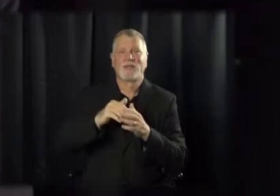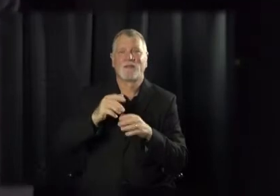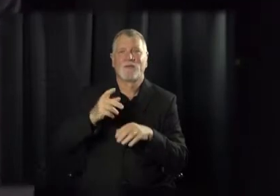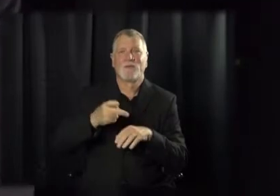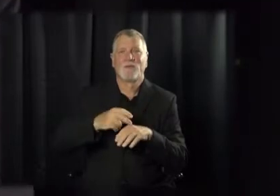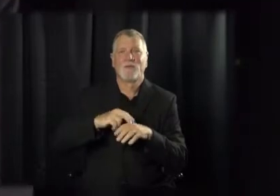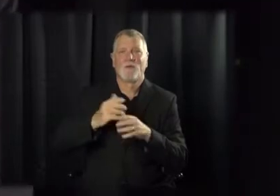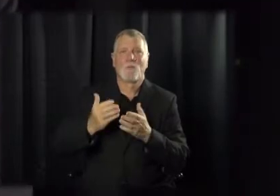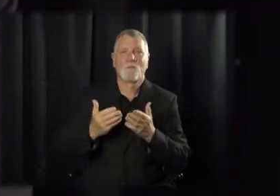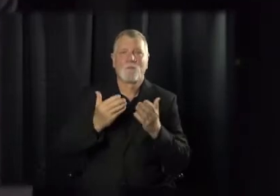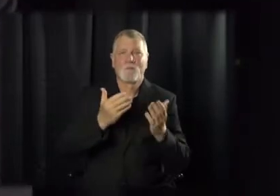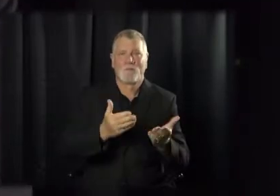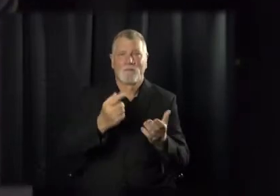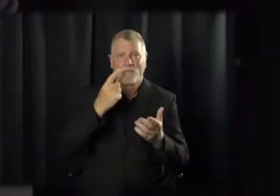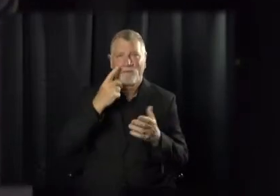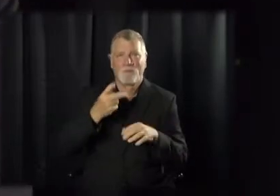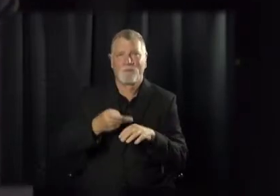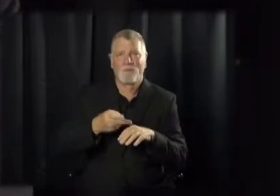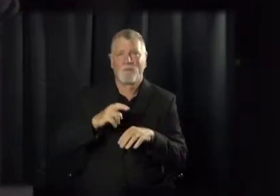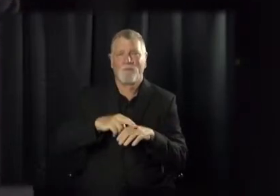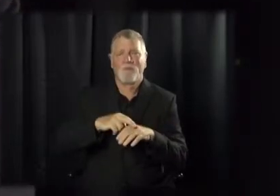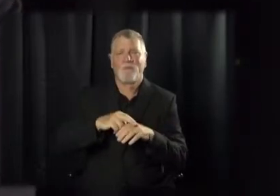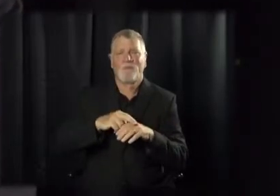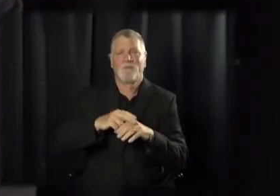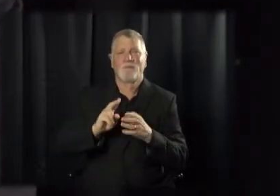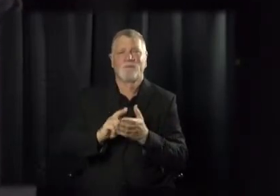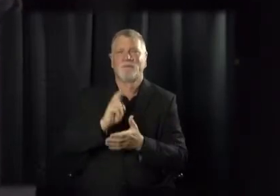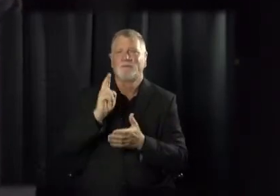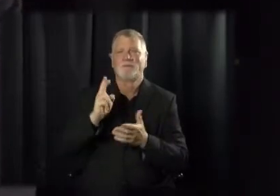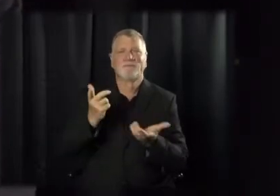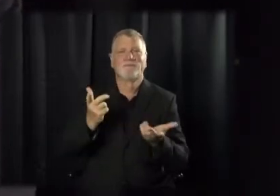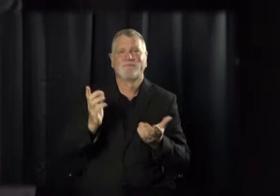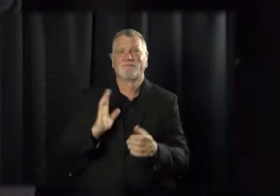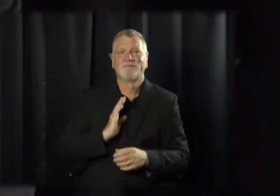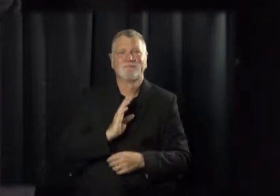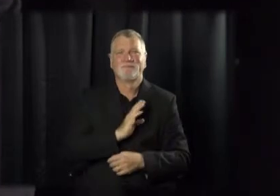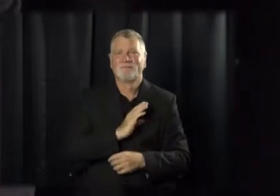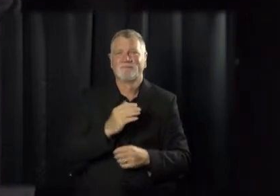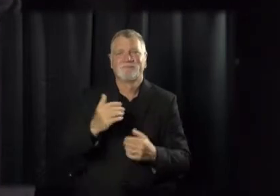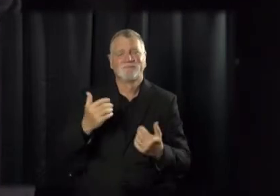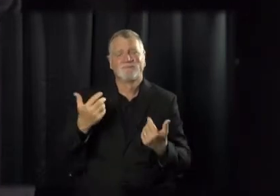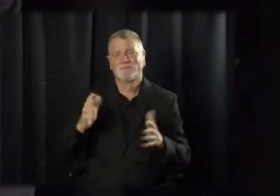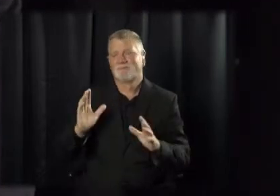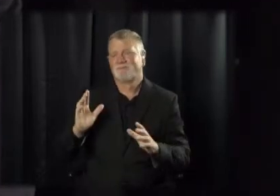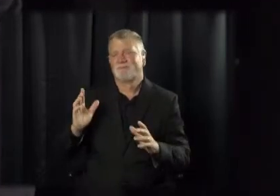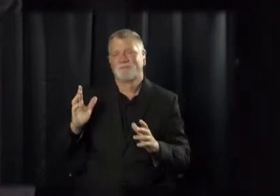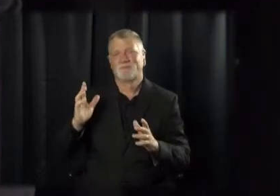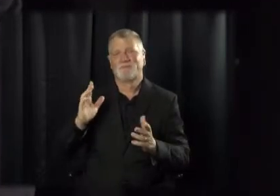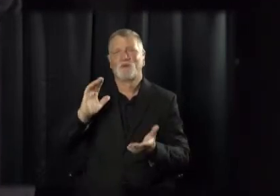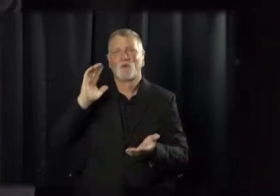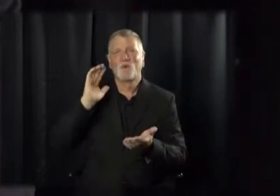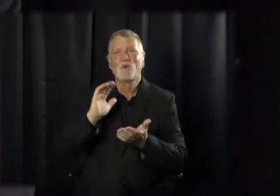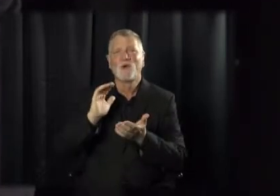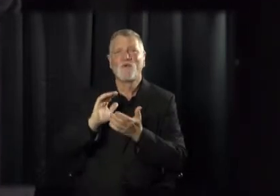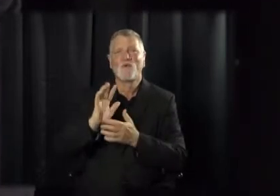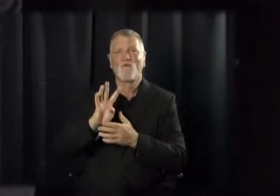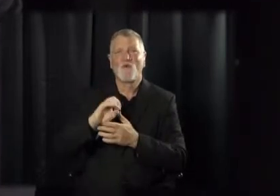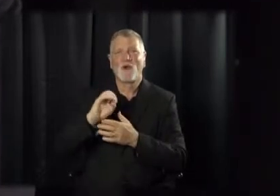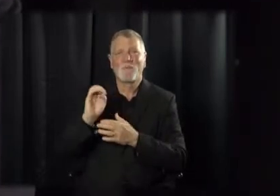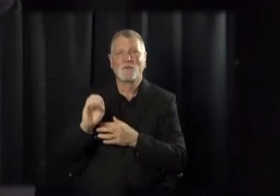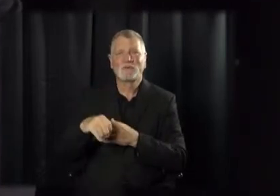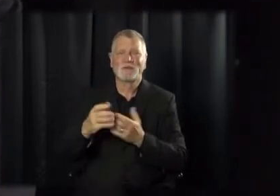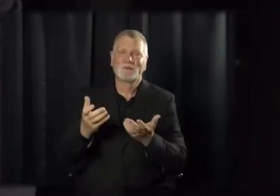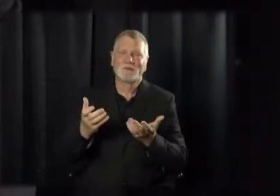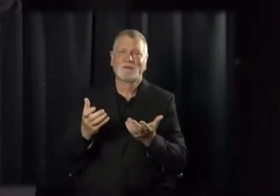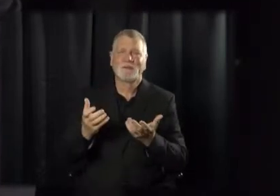Puerto Rico provides the University of Puerto Rico. I mean, the board has already reduced by